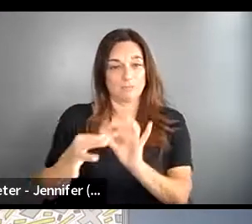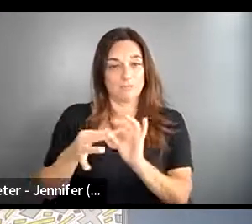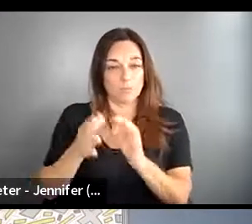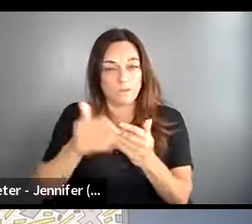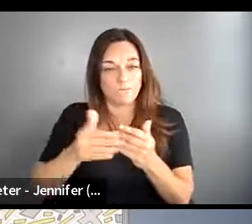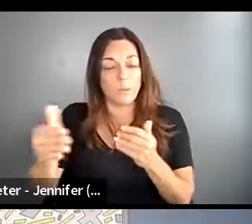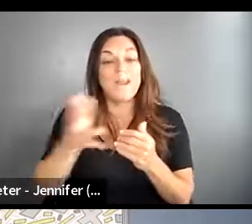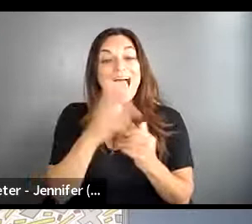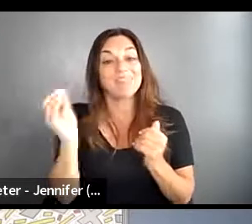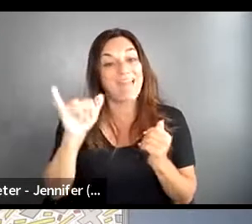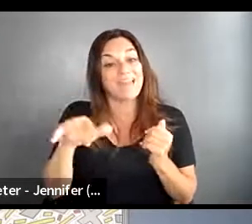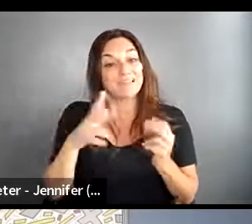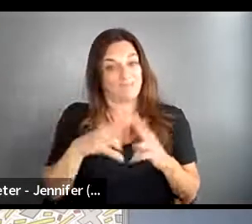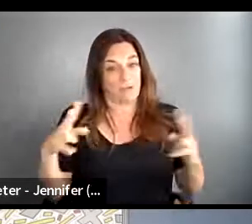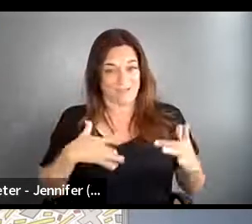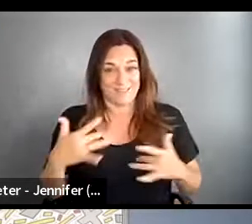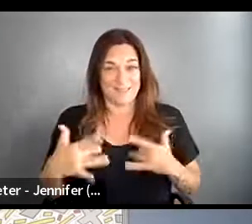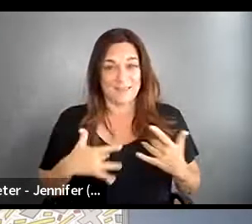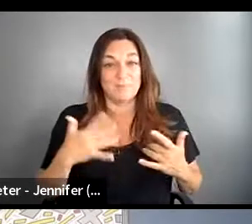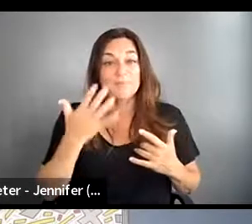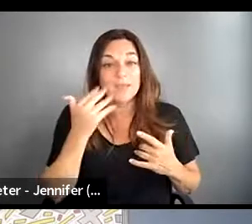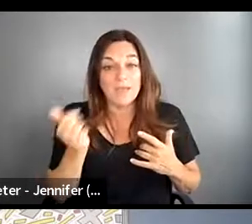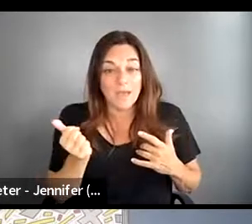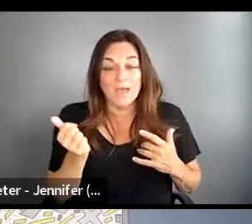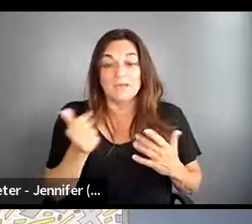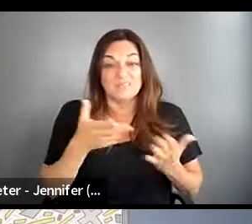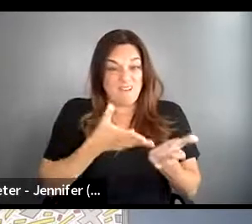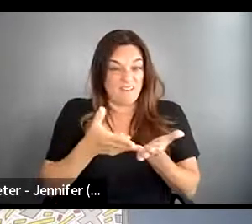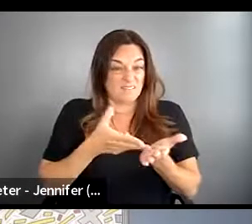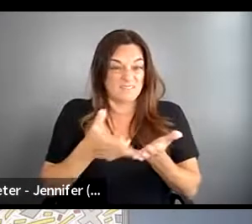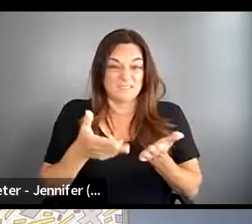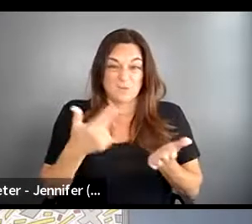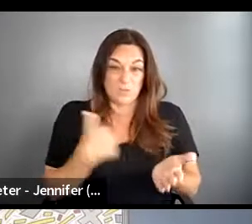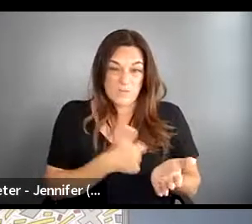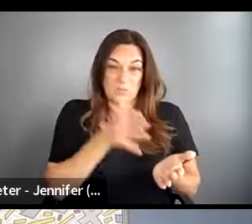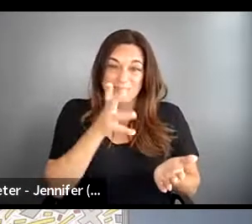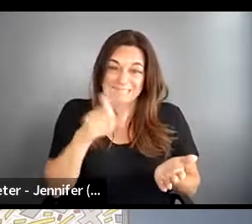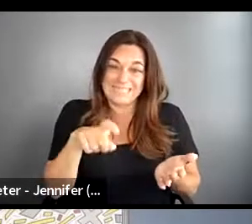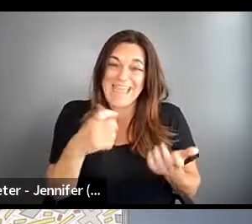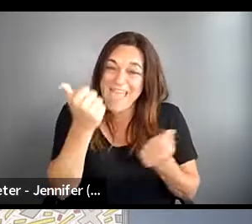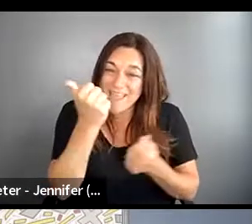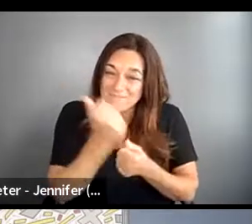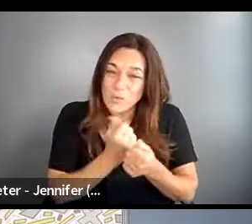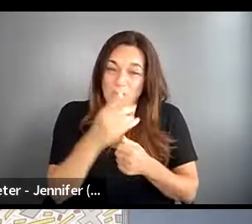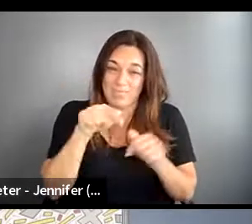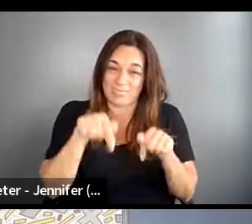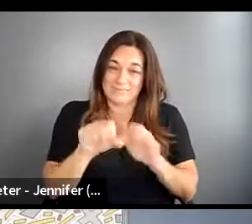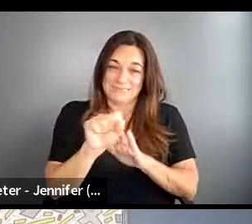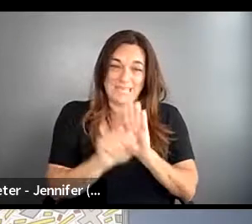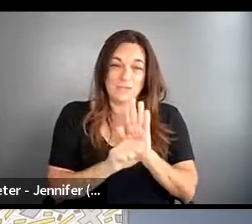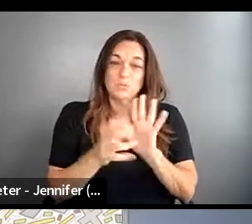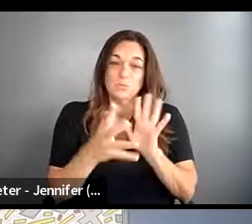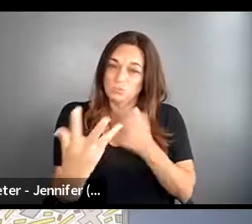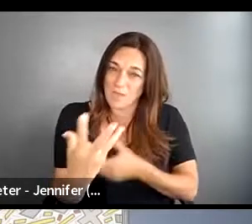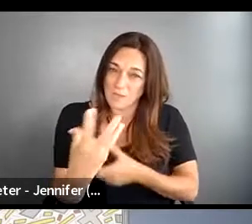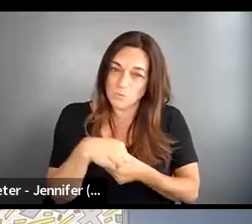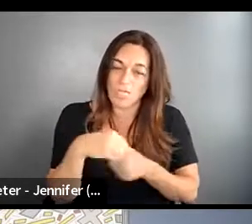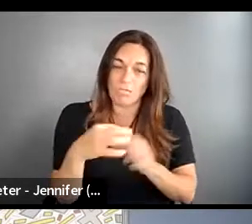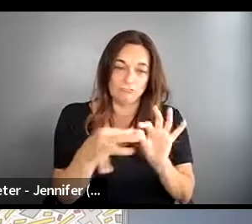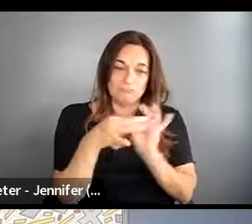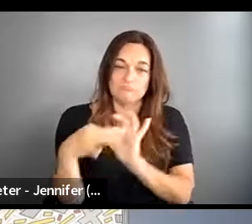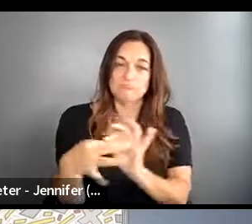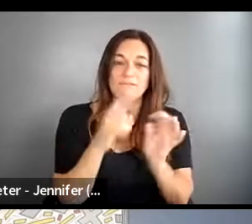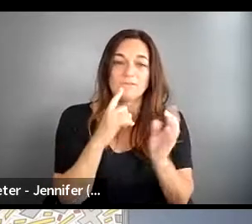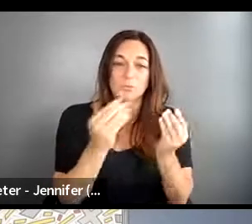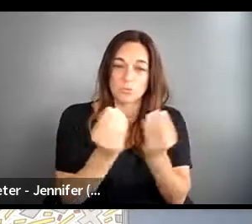very exciting because quite frankly, we're going to need everyone in the state to come together for solutions that are going to work for all of